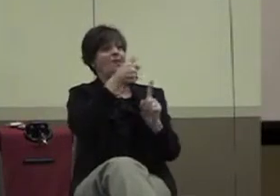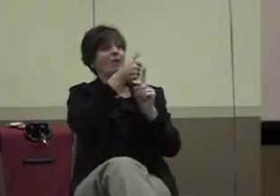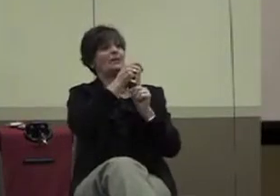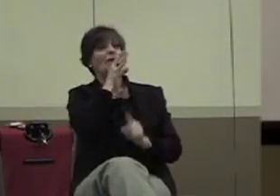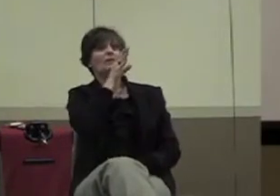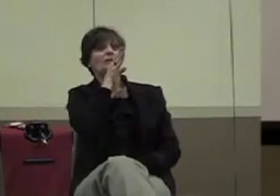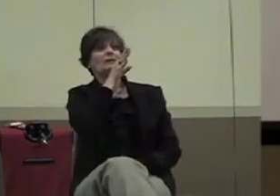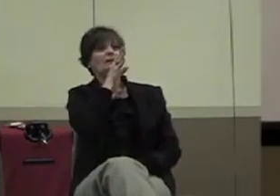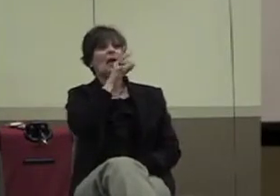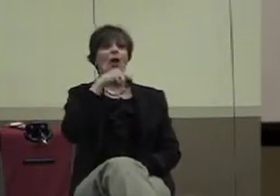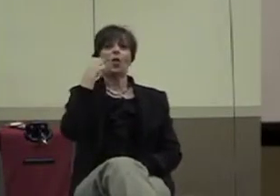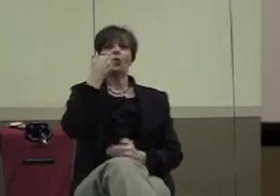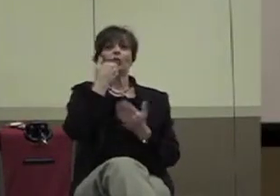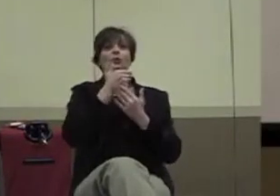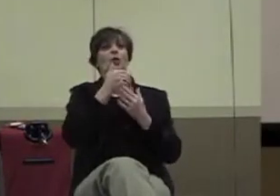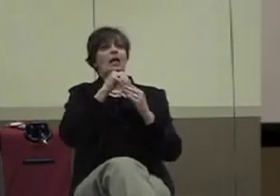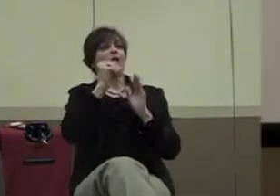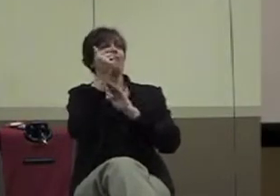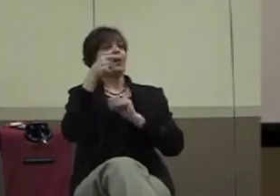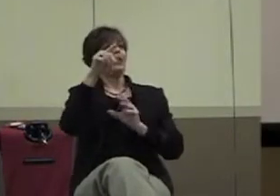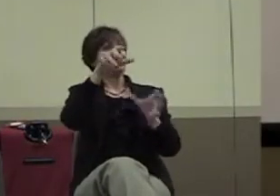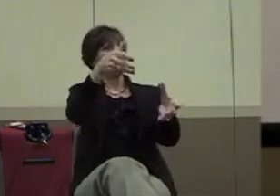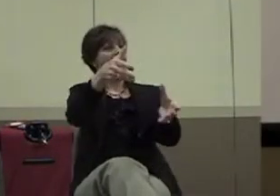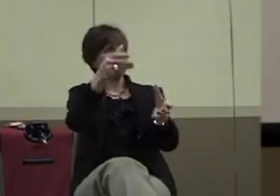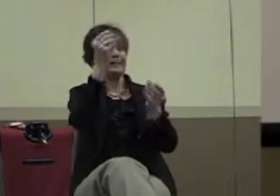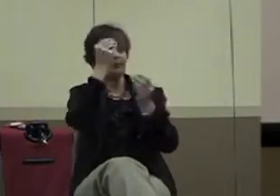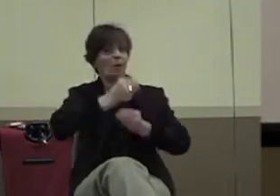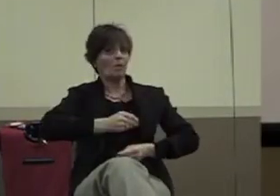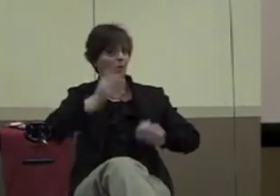of the class by reporting that. So very cool.